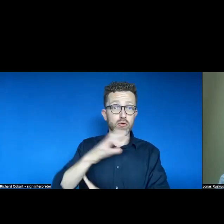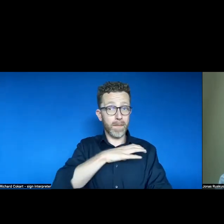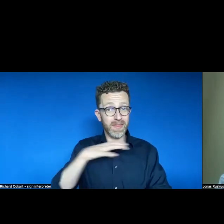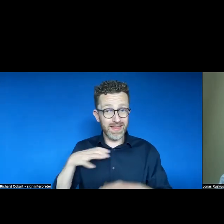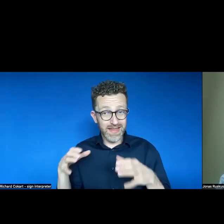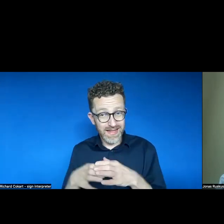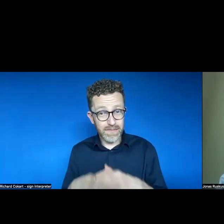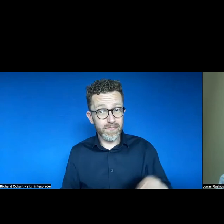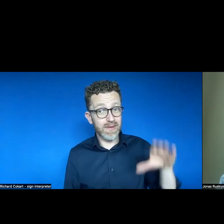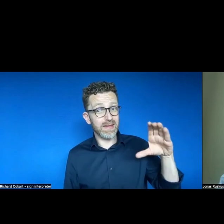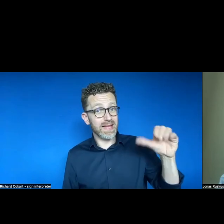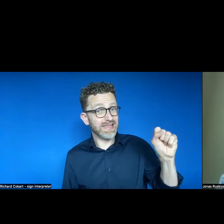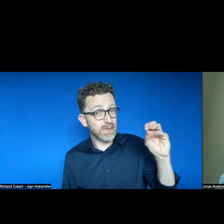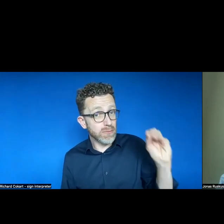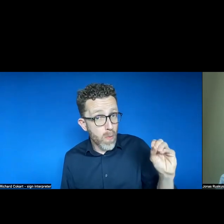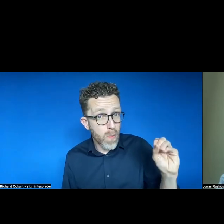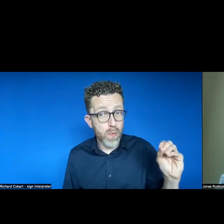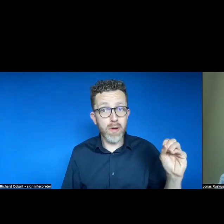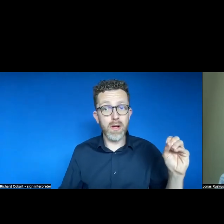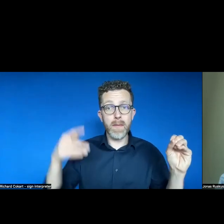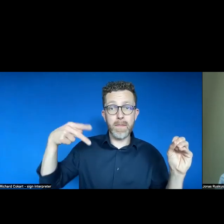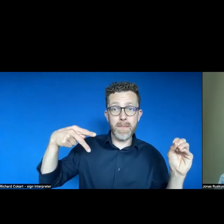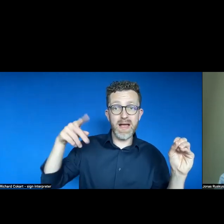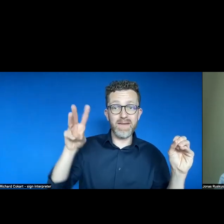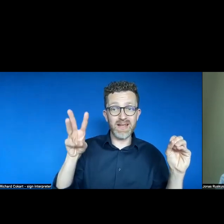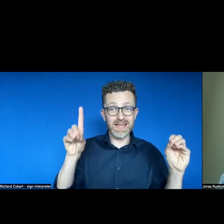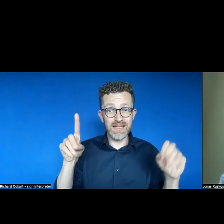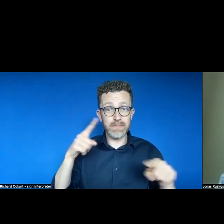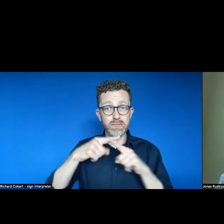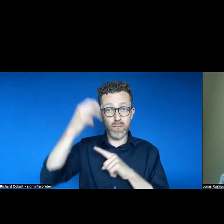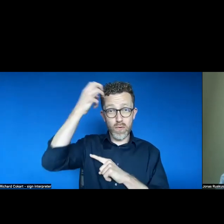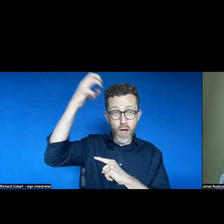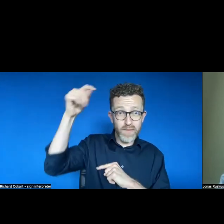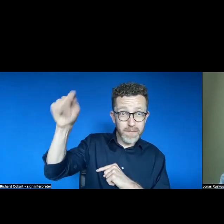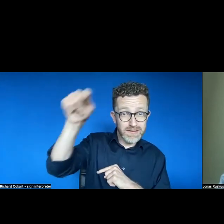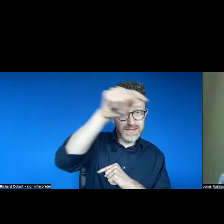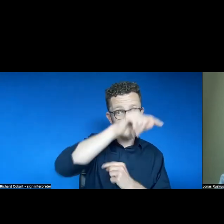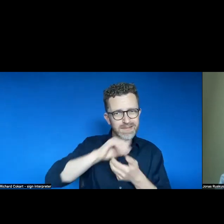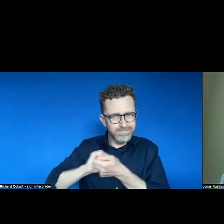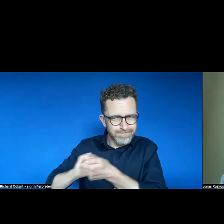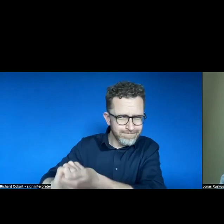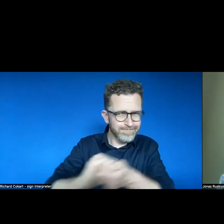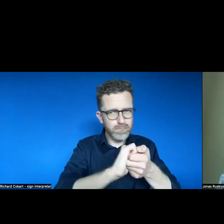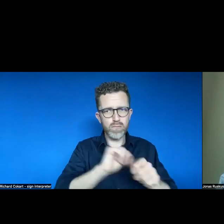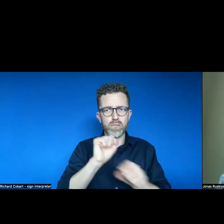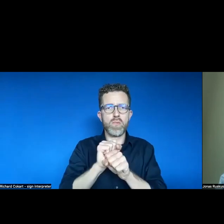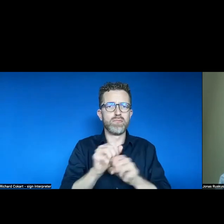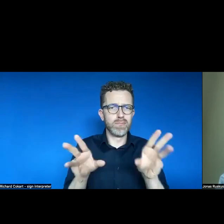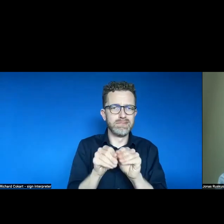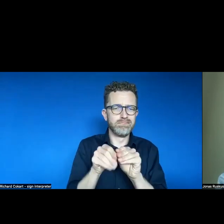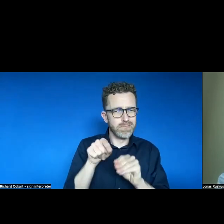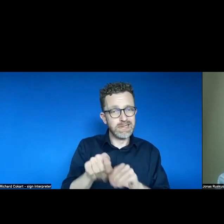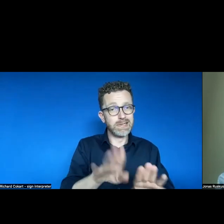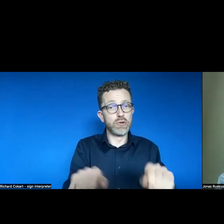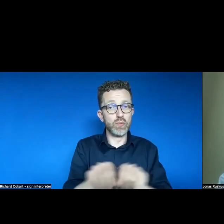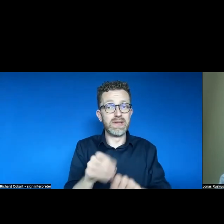I believe only working together and through following and adhering to the international